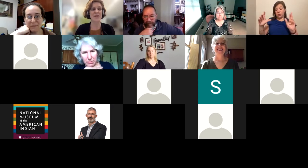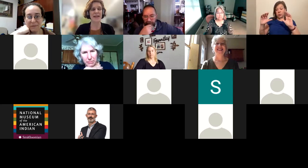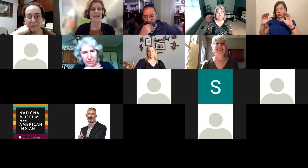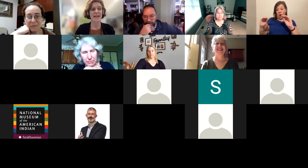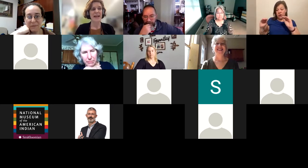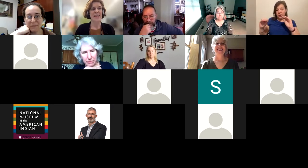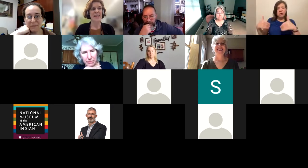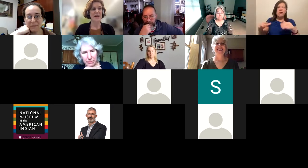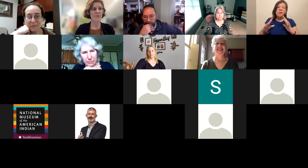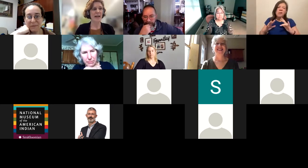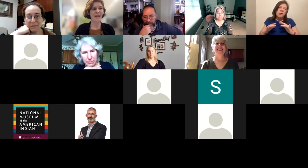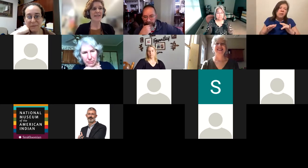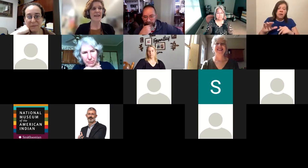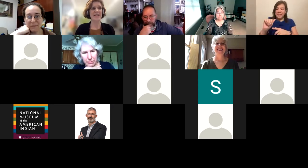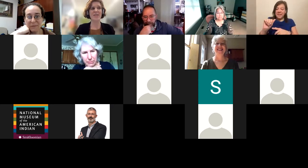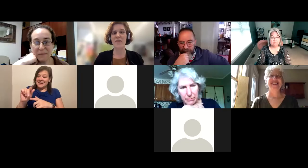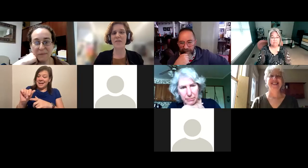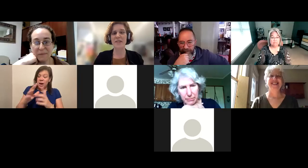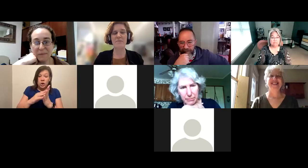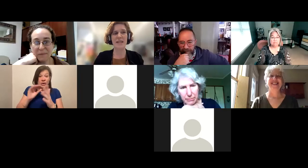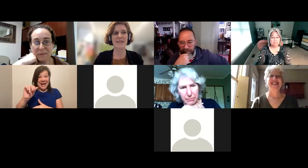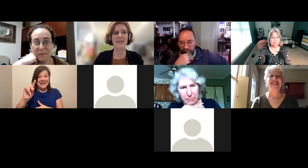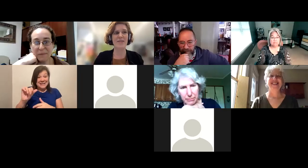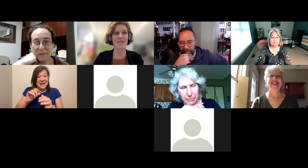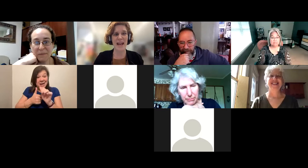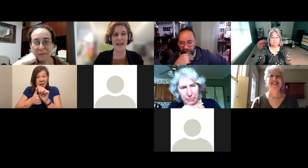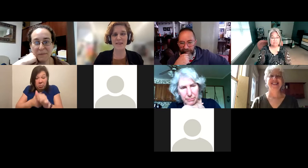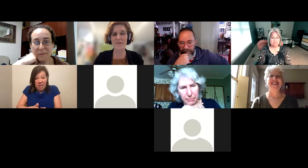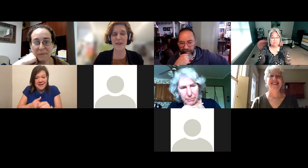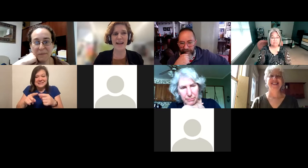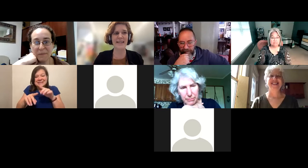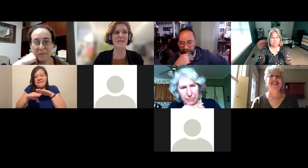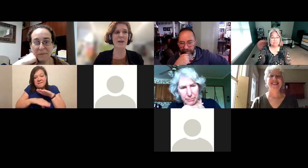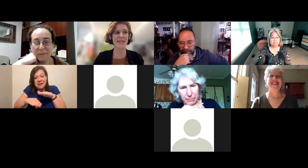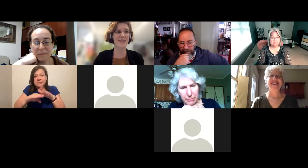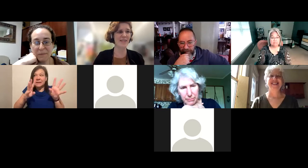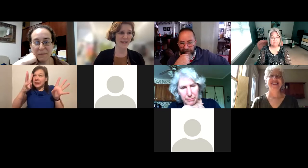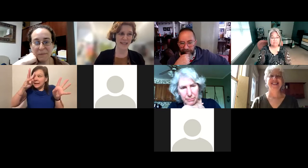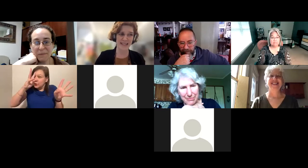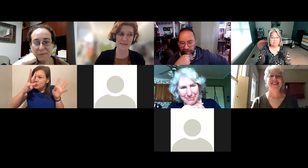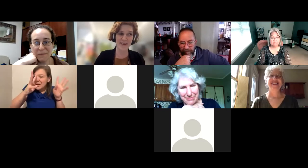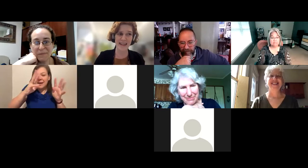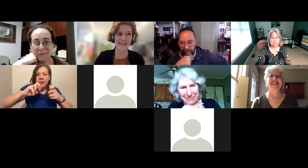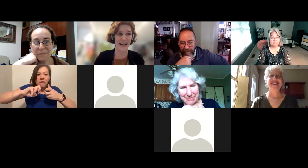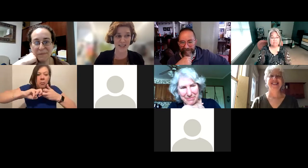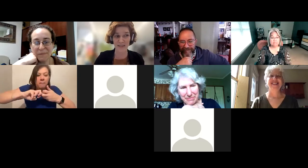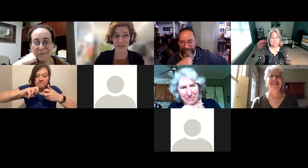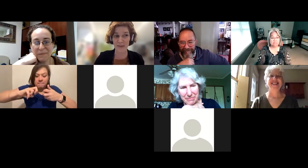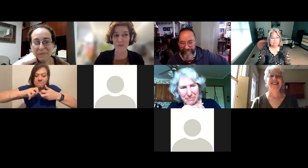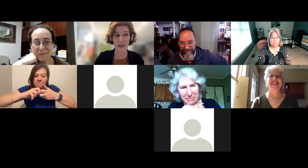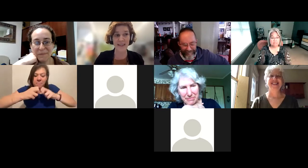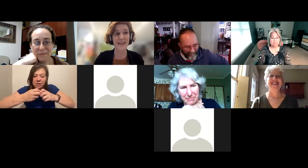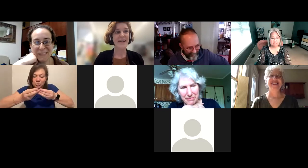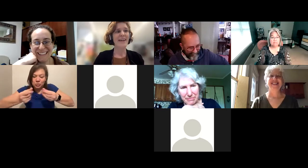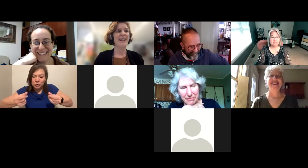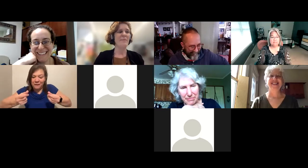learned that ADA compliance is actually a fundamentally creative and puzzle solving endeavor. And it's actually really,